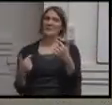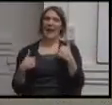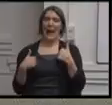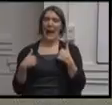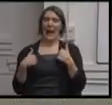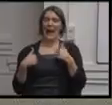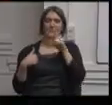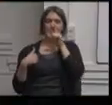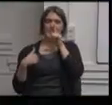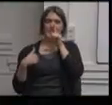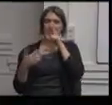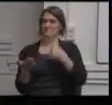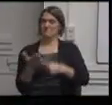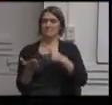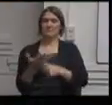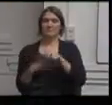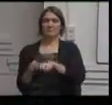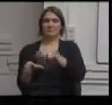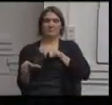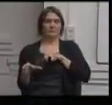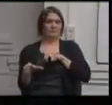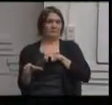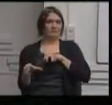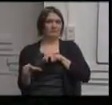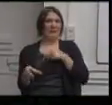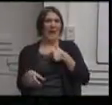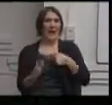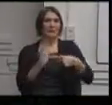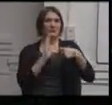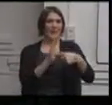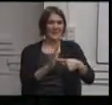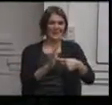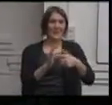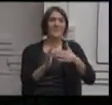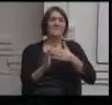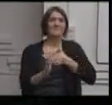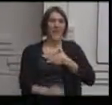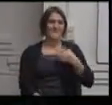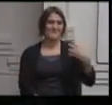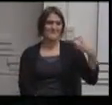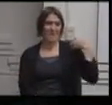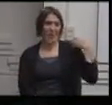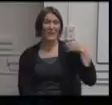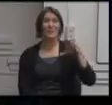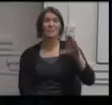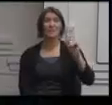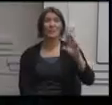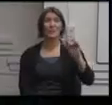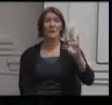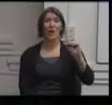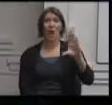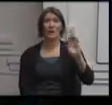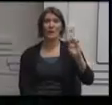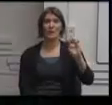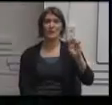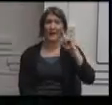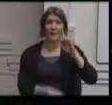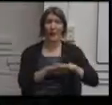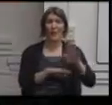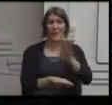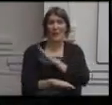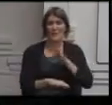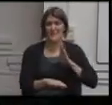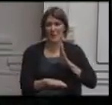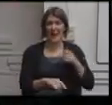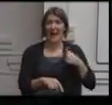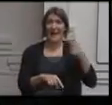recuse myself from the discussion because I represent my employer, the Chamber of Commerce, as a non-voting member